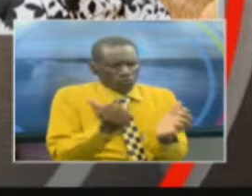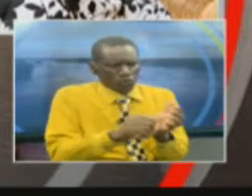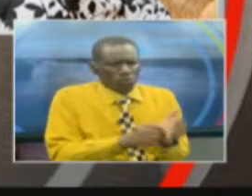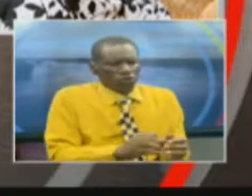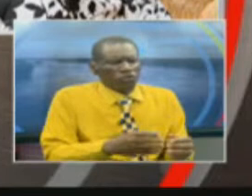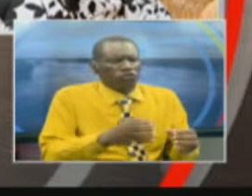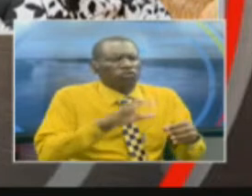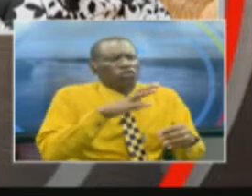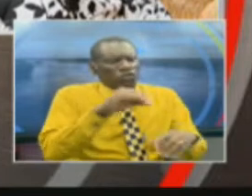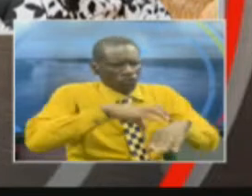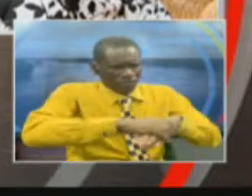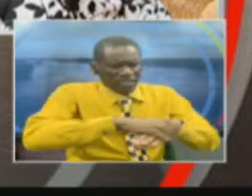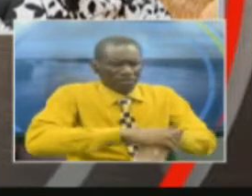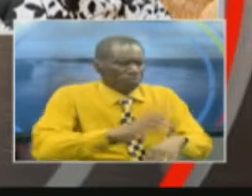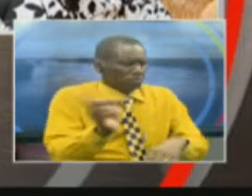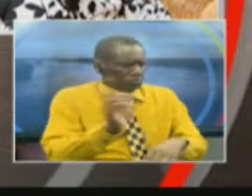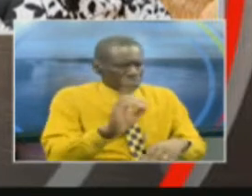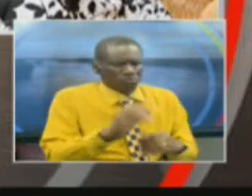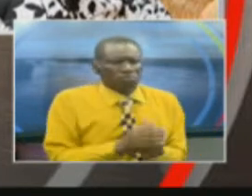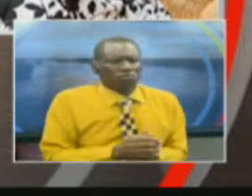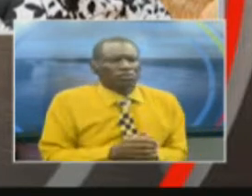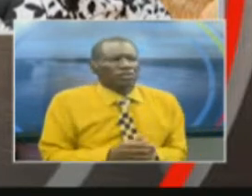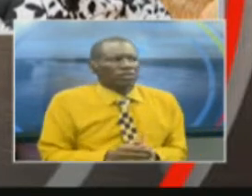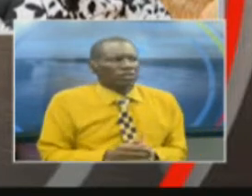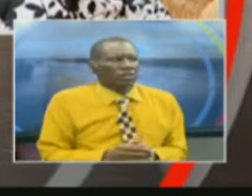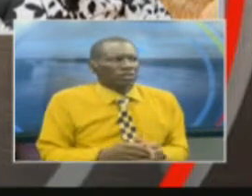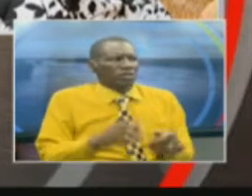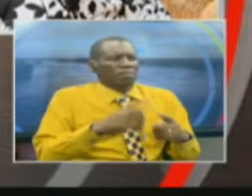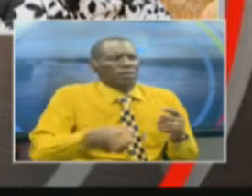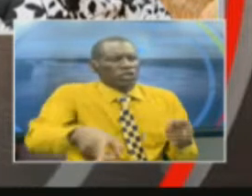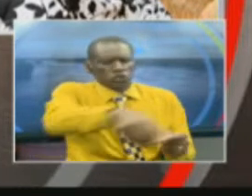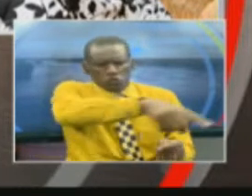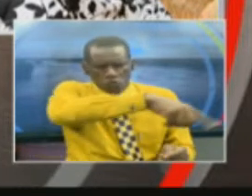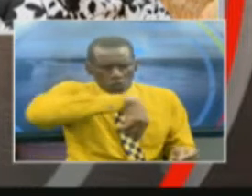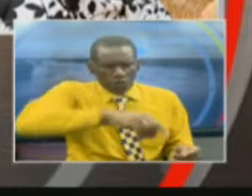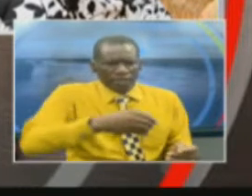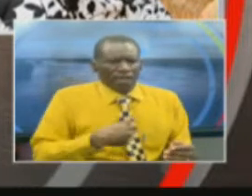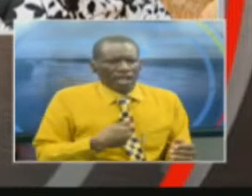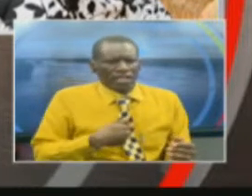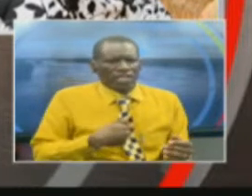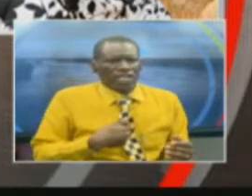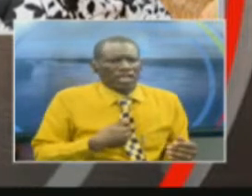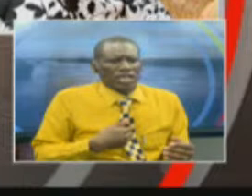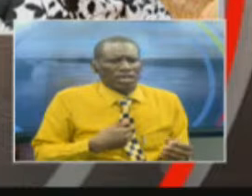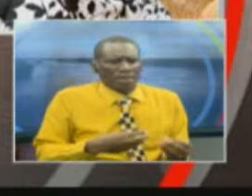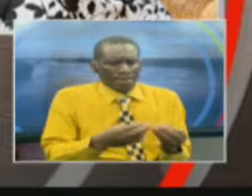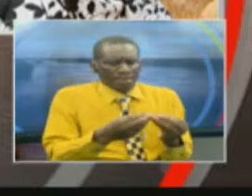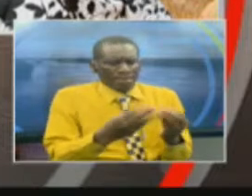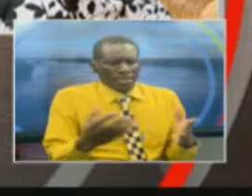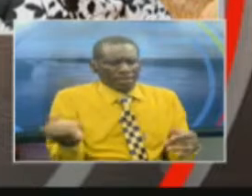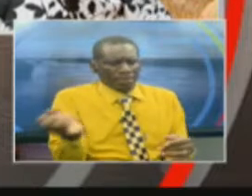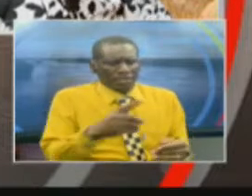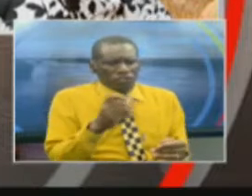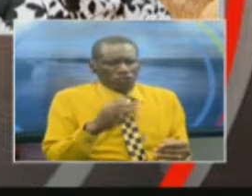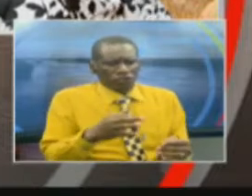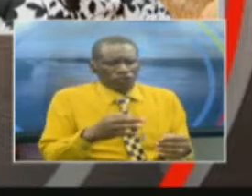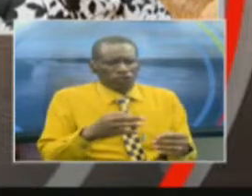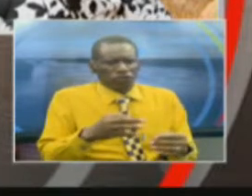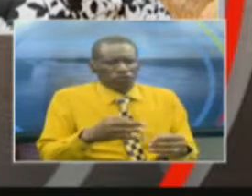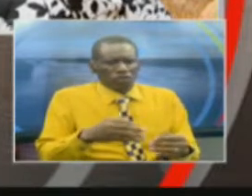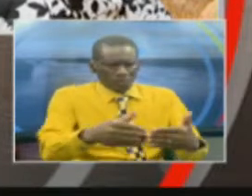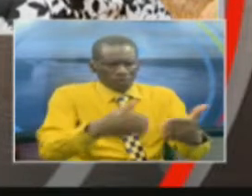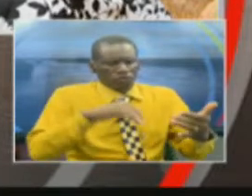seeking therapy yet. All But right. we had long months of premarital